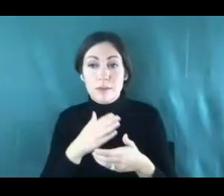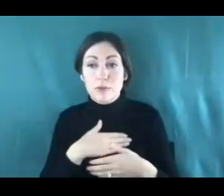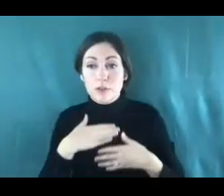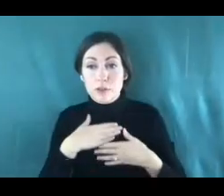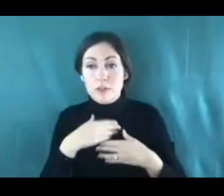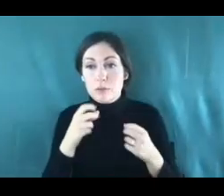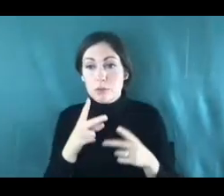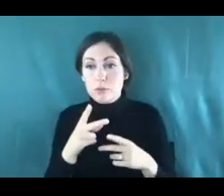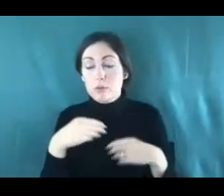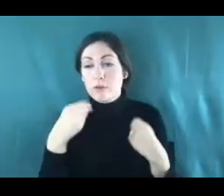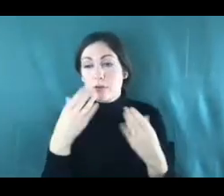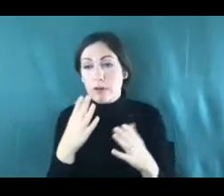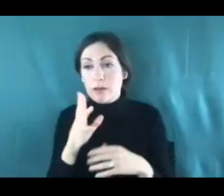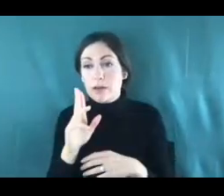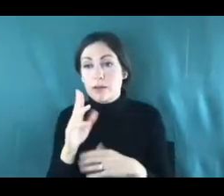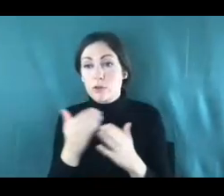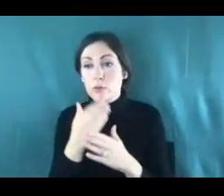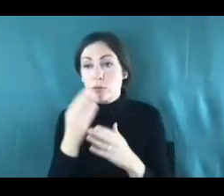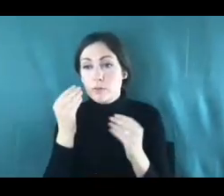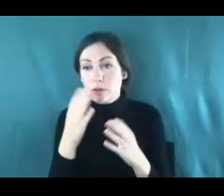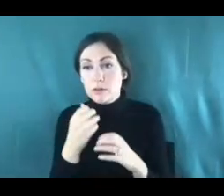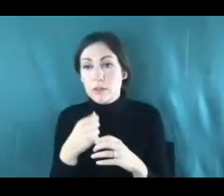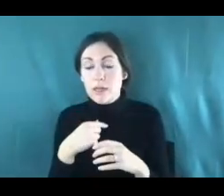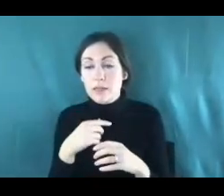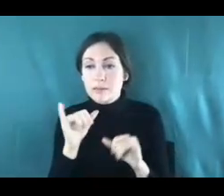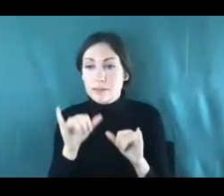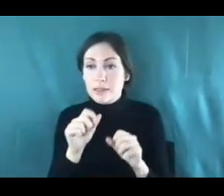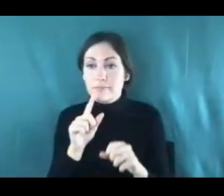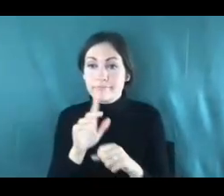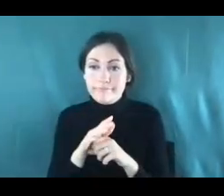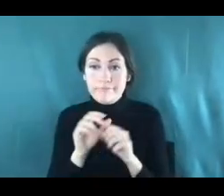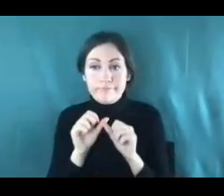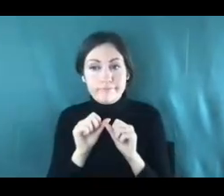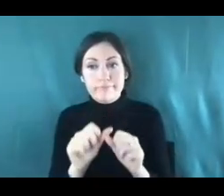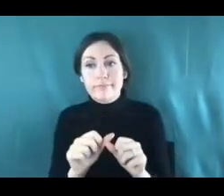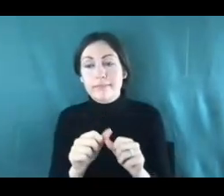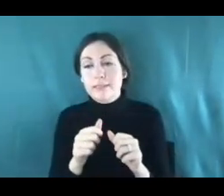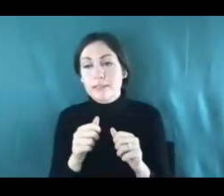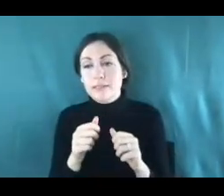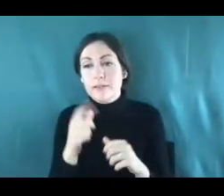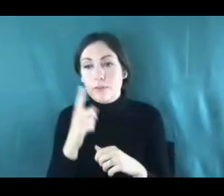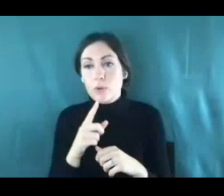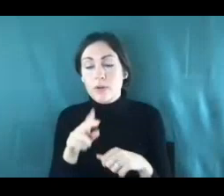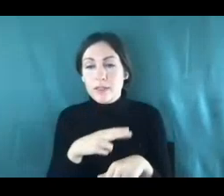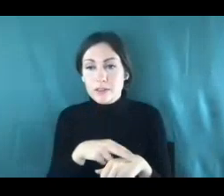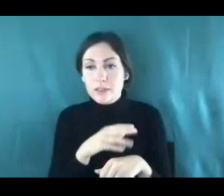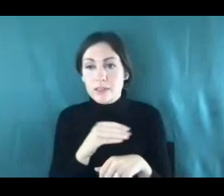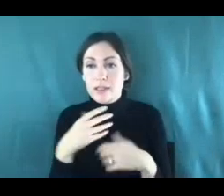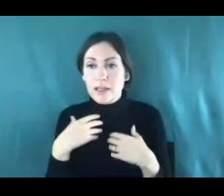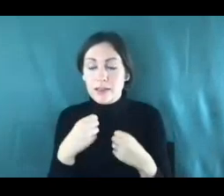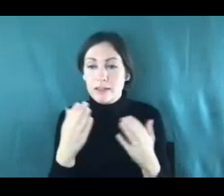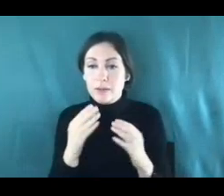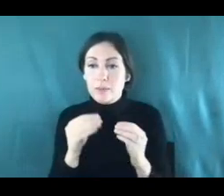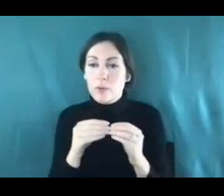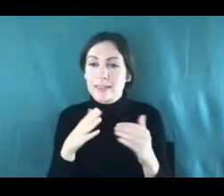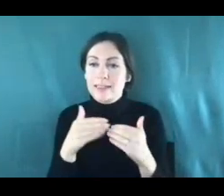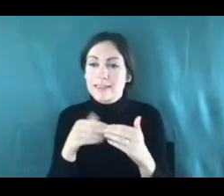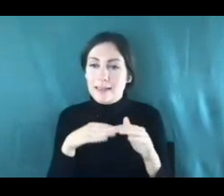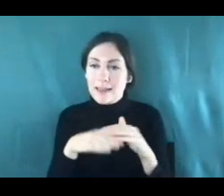this update and remain committed to supporting the statewide vision for a healthier and more accessible Nevada.